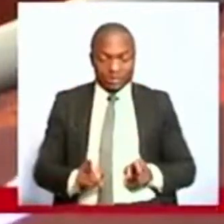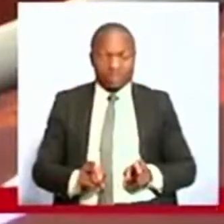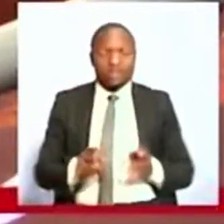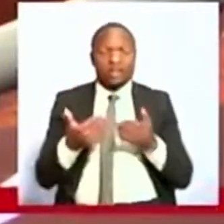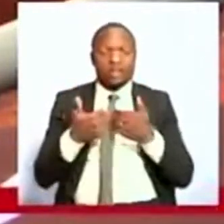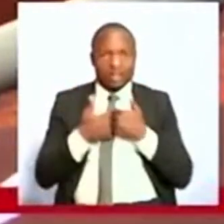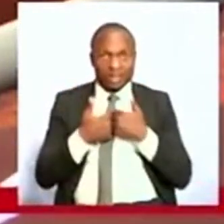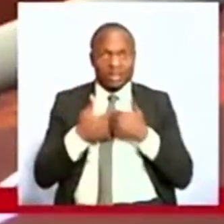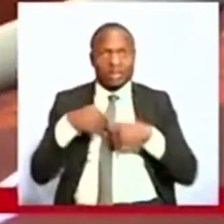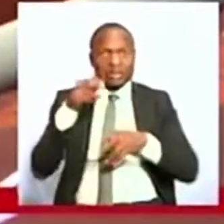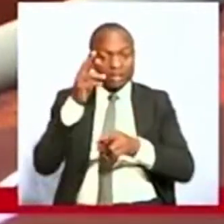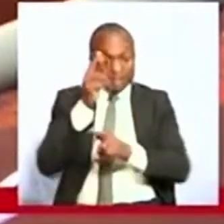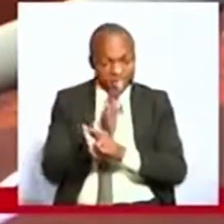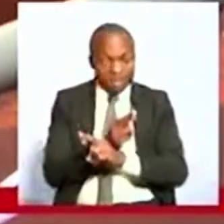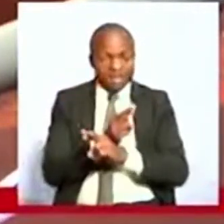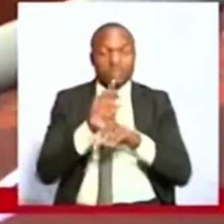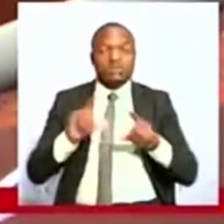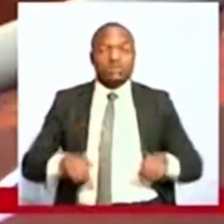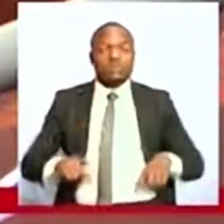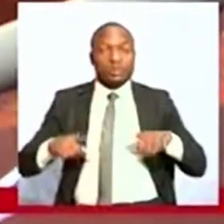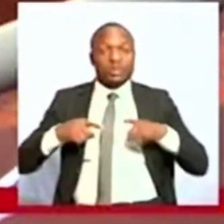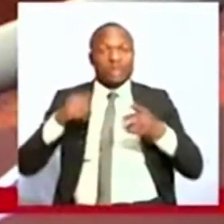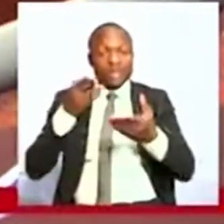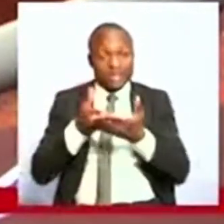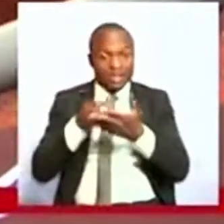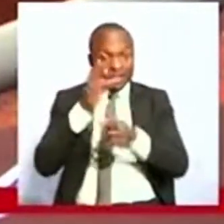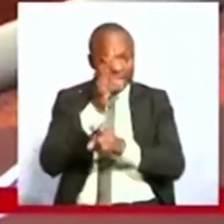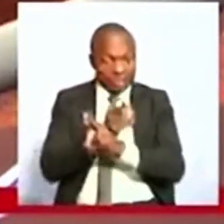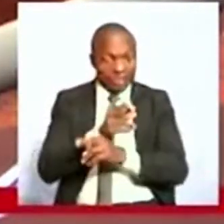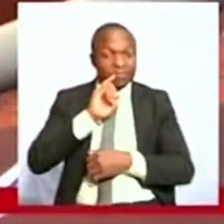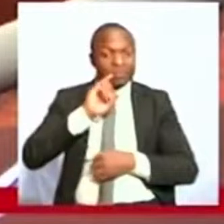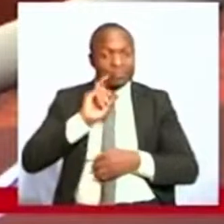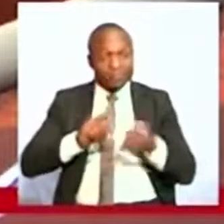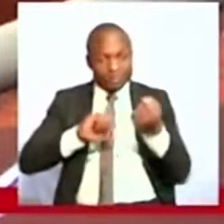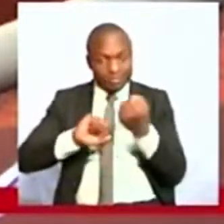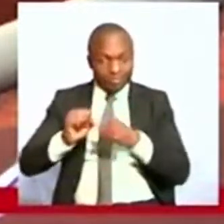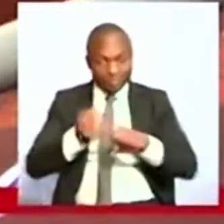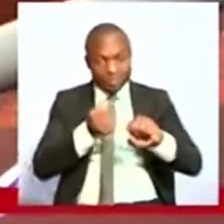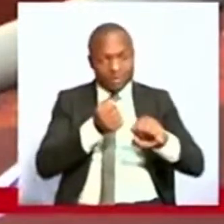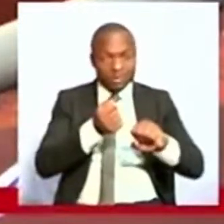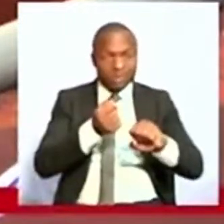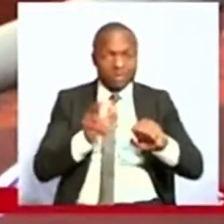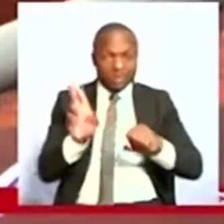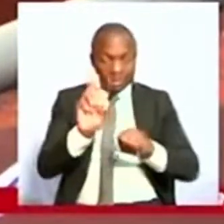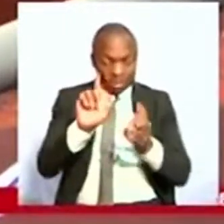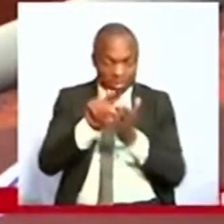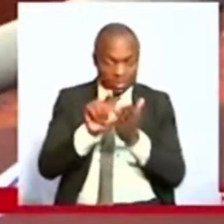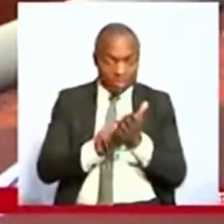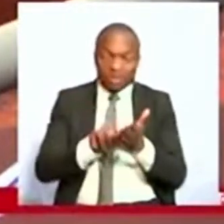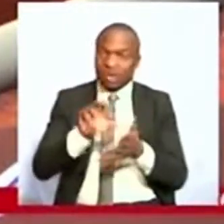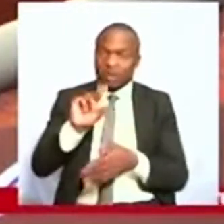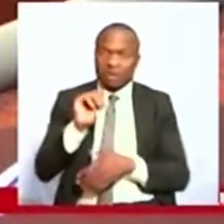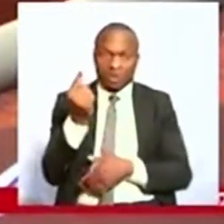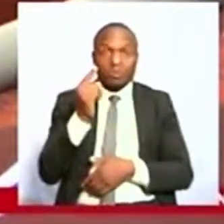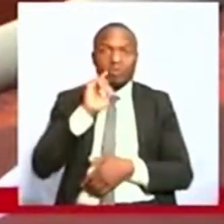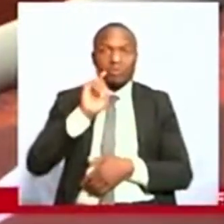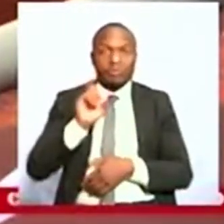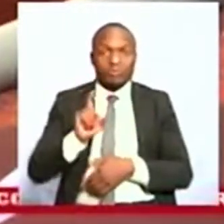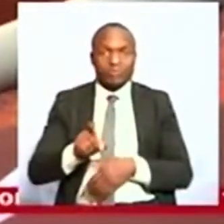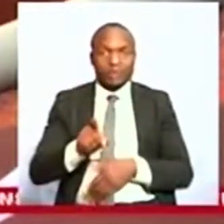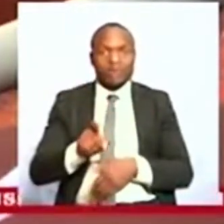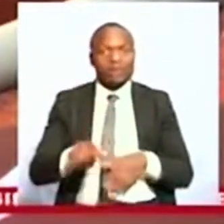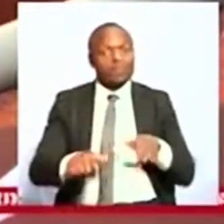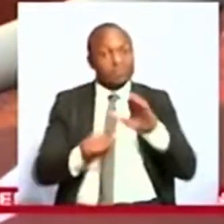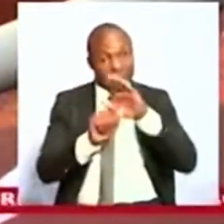the inherent right to life. This right should be protected by law, and no one should be arbitrarily deprived the right to